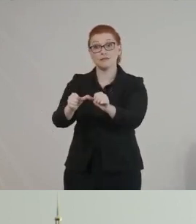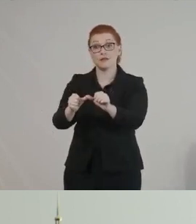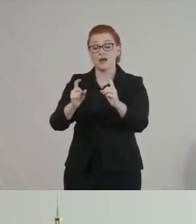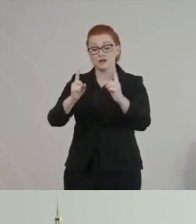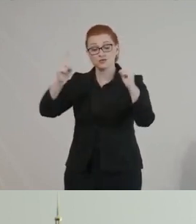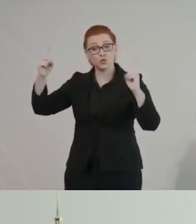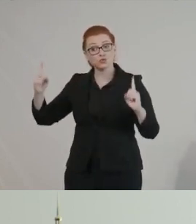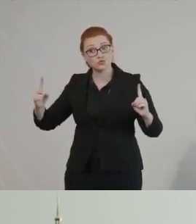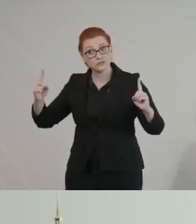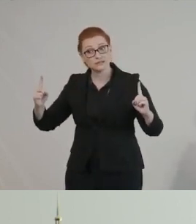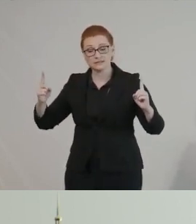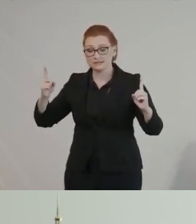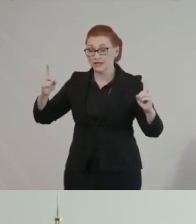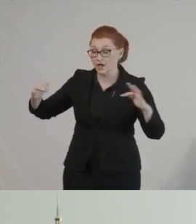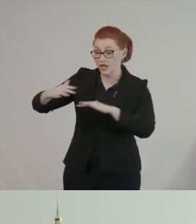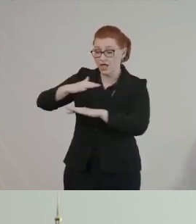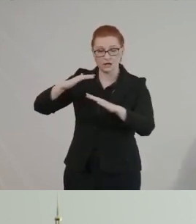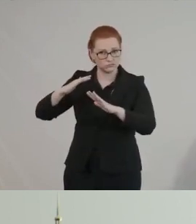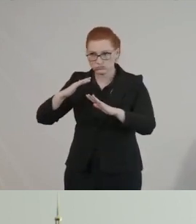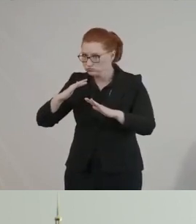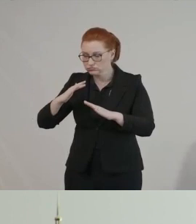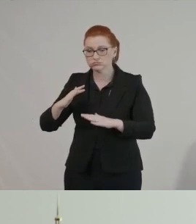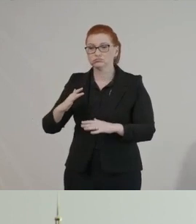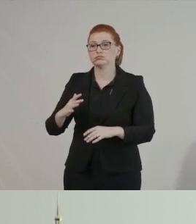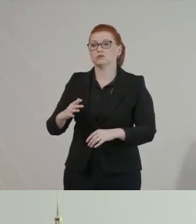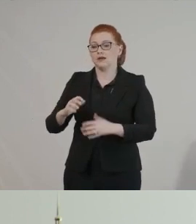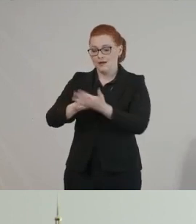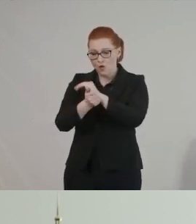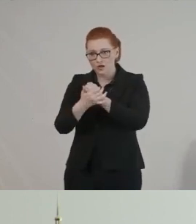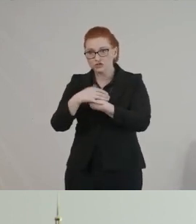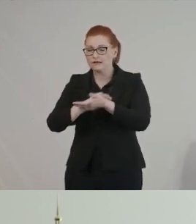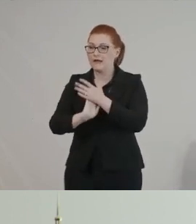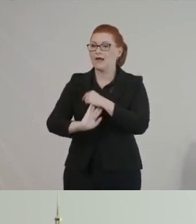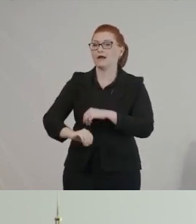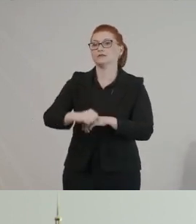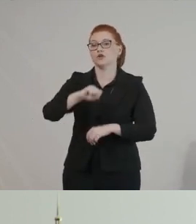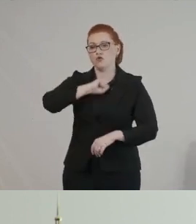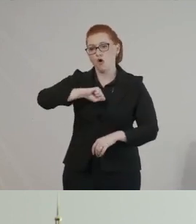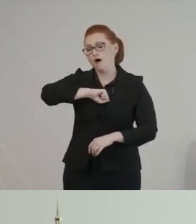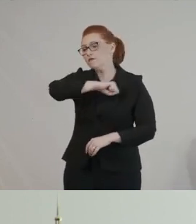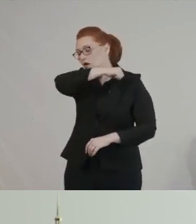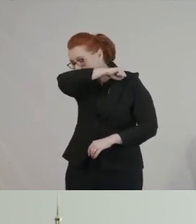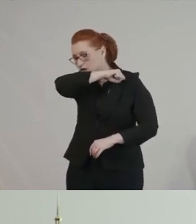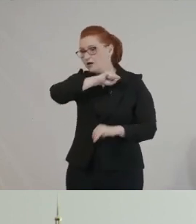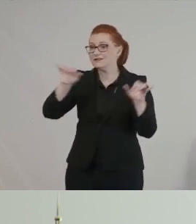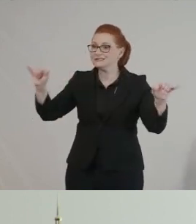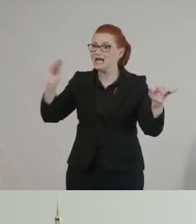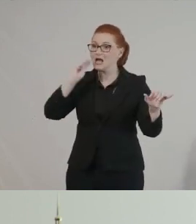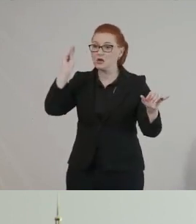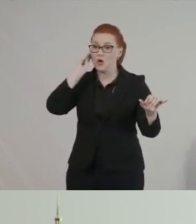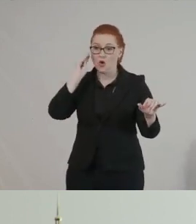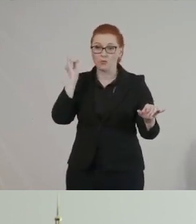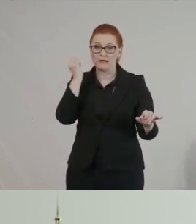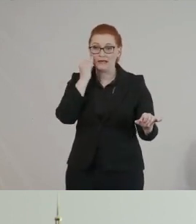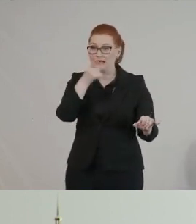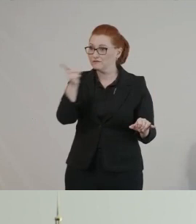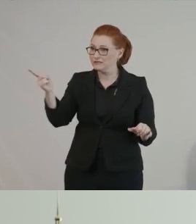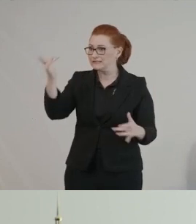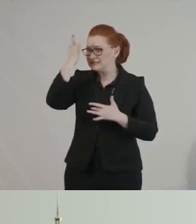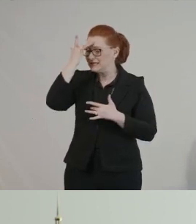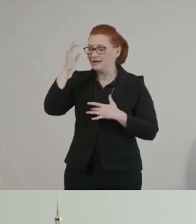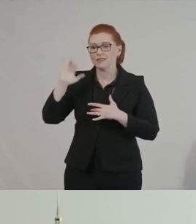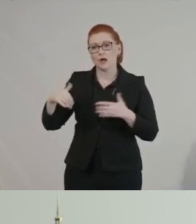that we talked about, hand washing, covering your cough, staying home if you're sick, that all makes a difference. I want to thank everybody for their